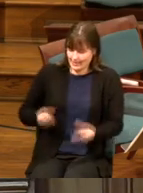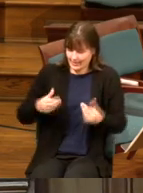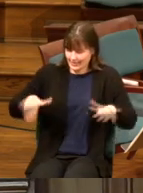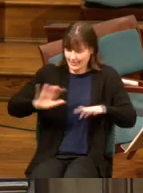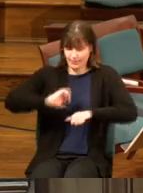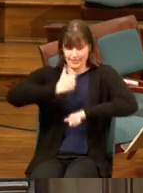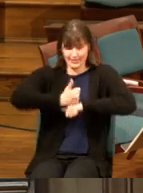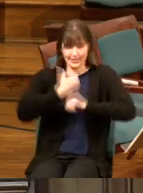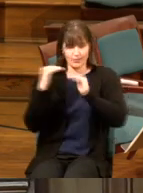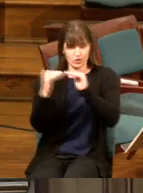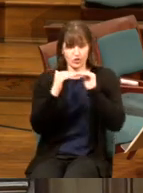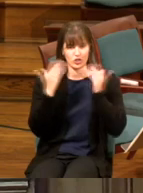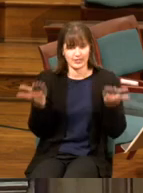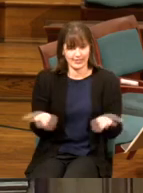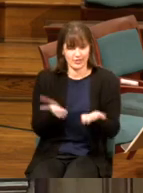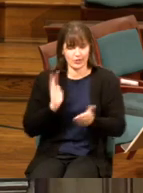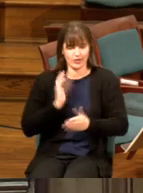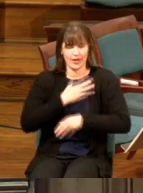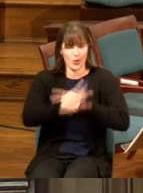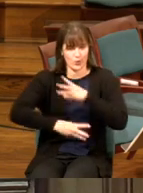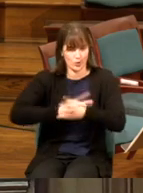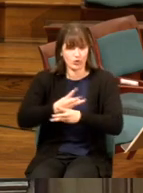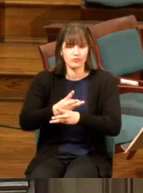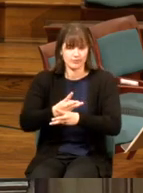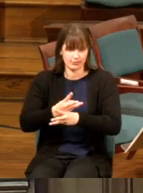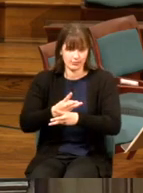establish justice in our world.